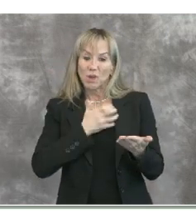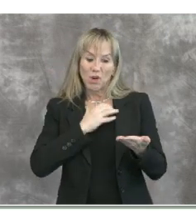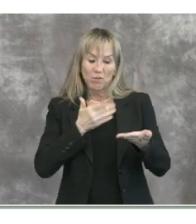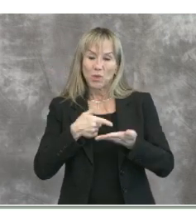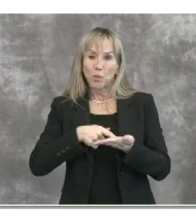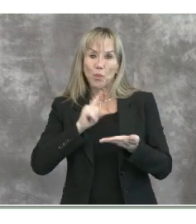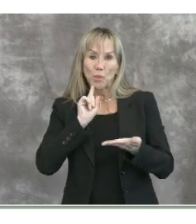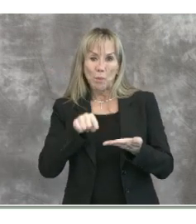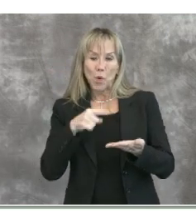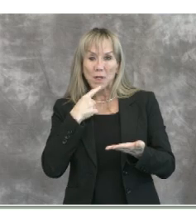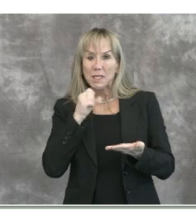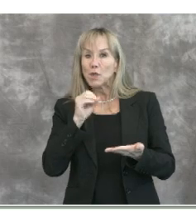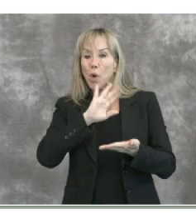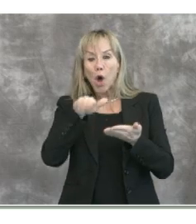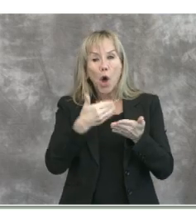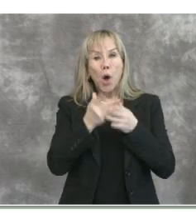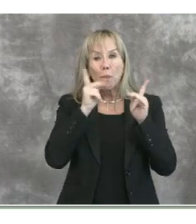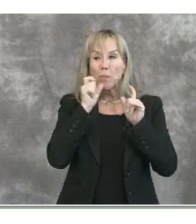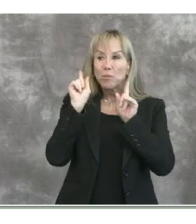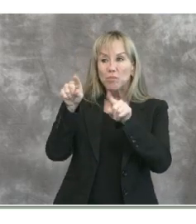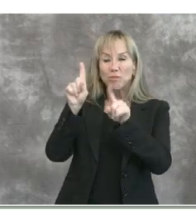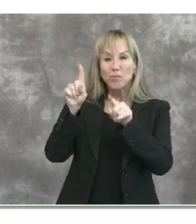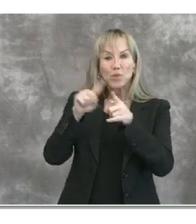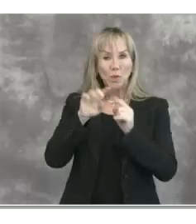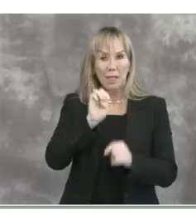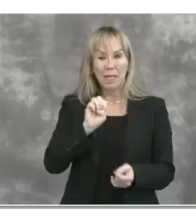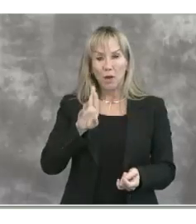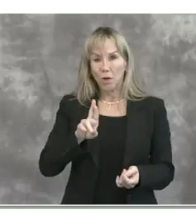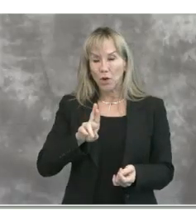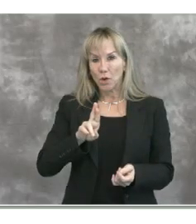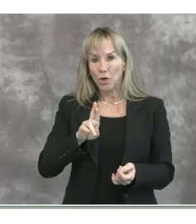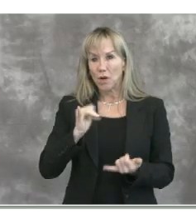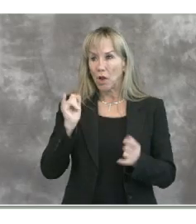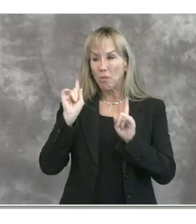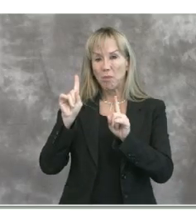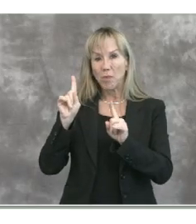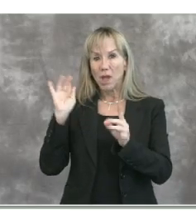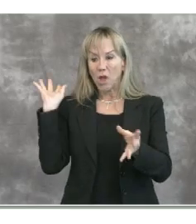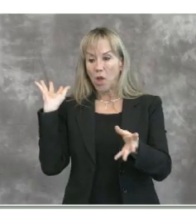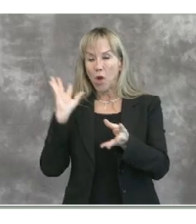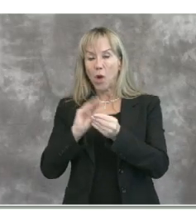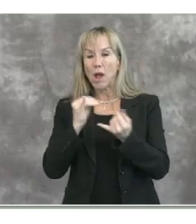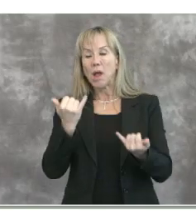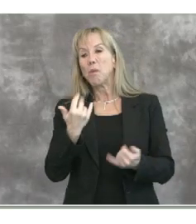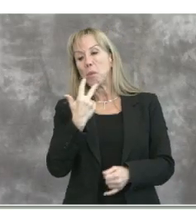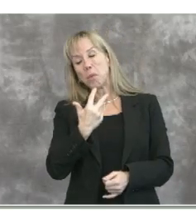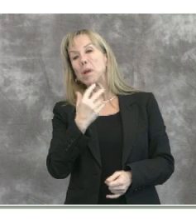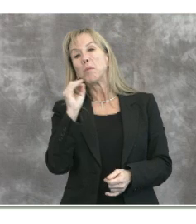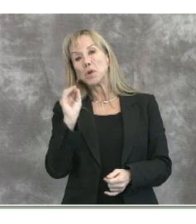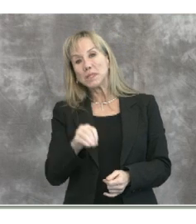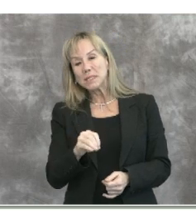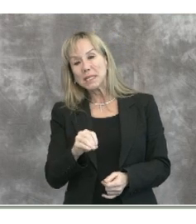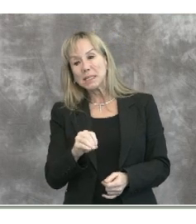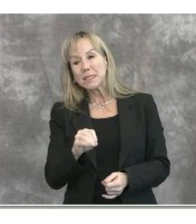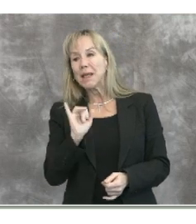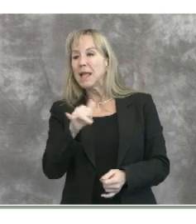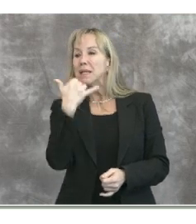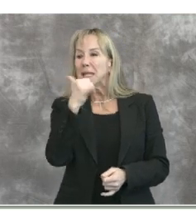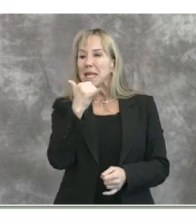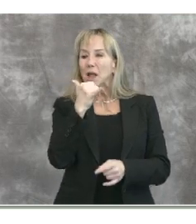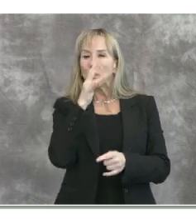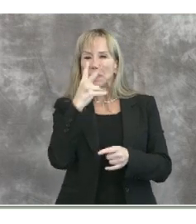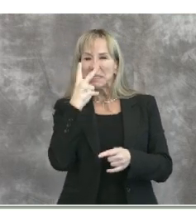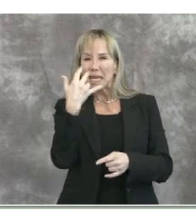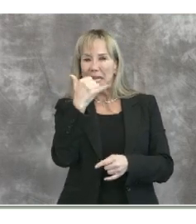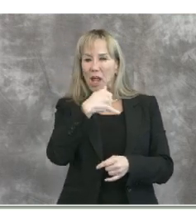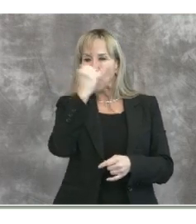departments. So for all visits to emergency departments, now we are currently at 3%, which is the yellow